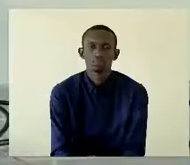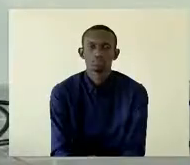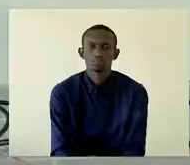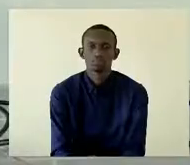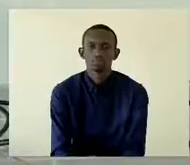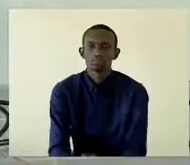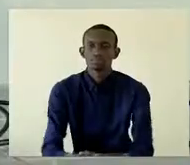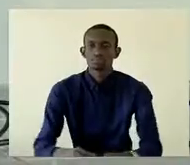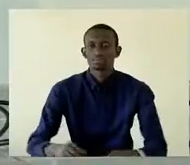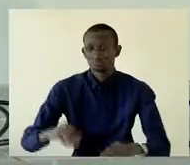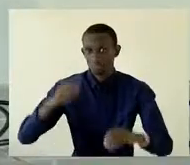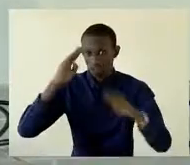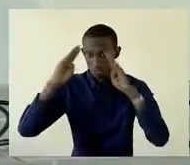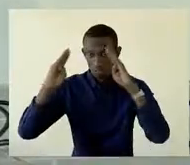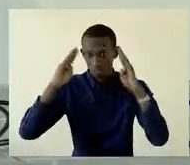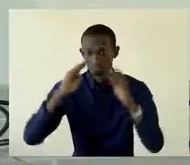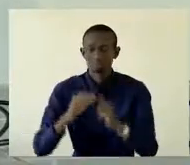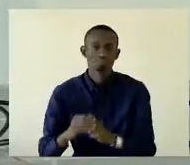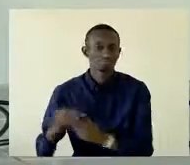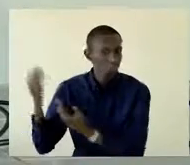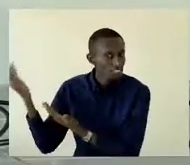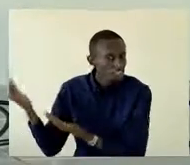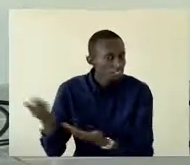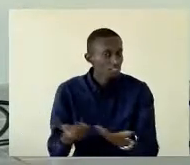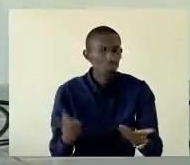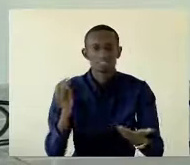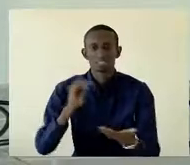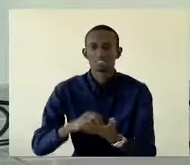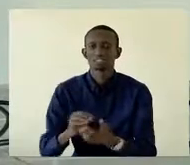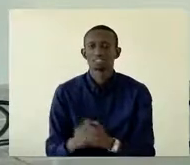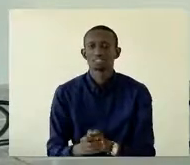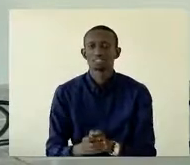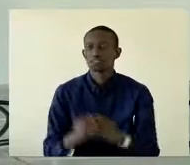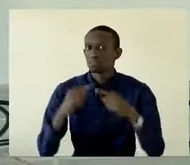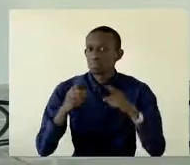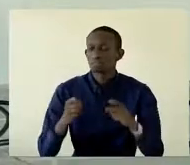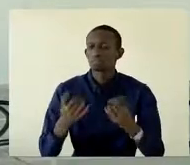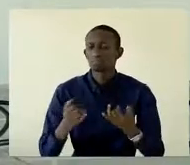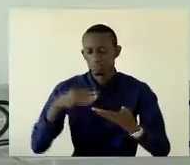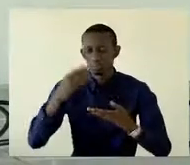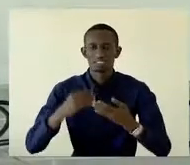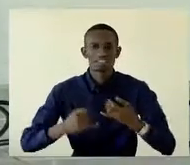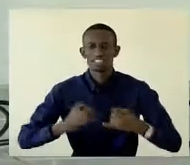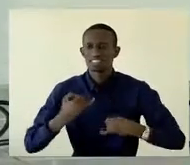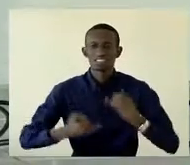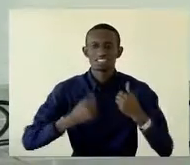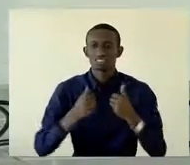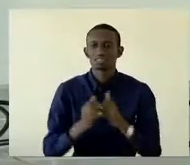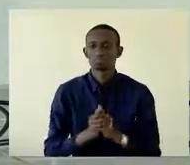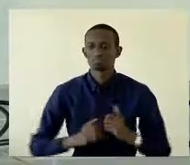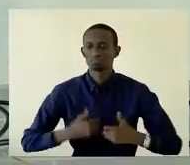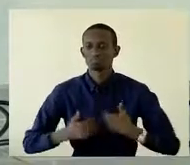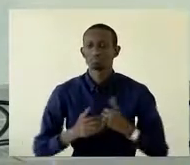Hello viewers, welcome back again, and here we go. But an interesting thing today, we are coming to the end of